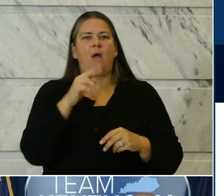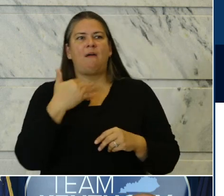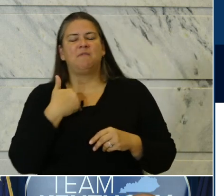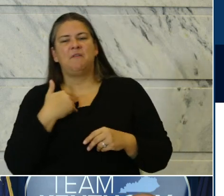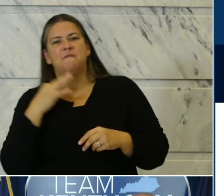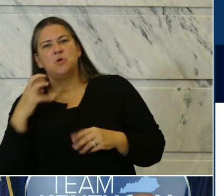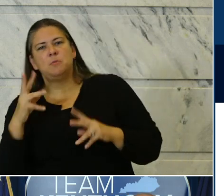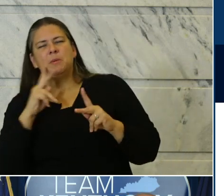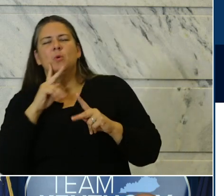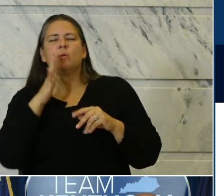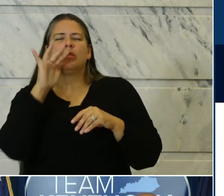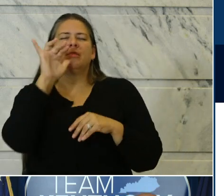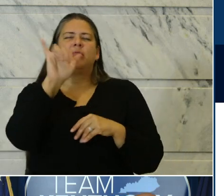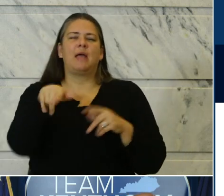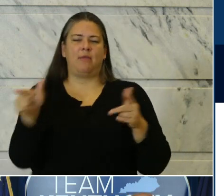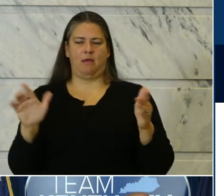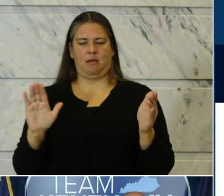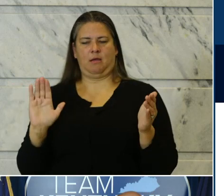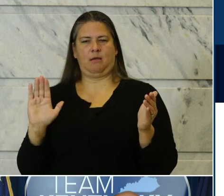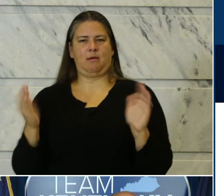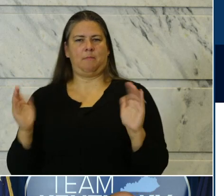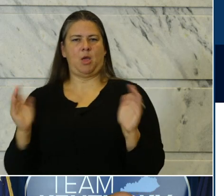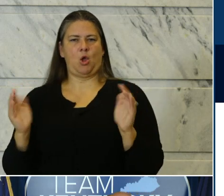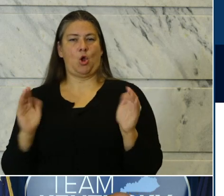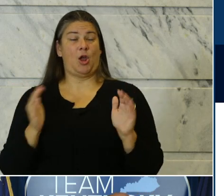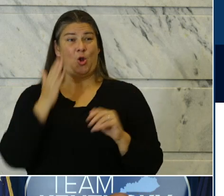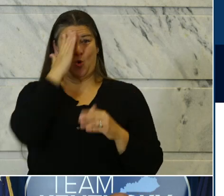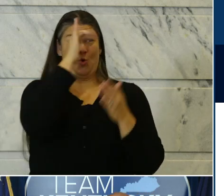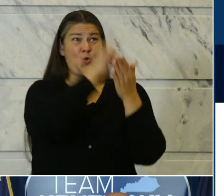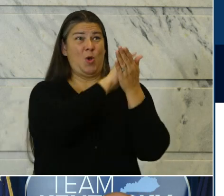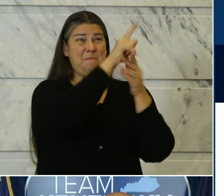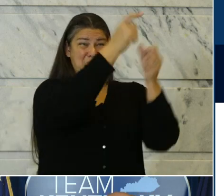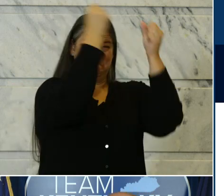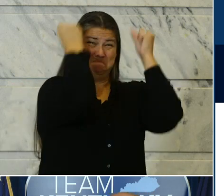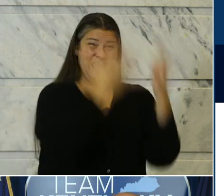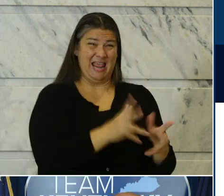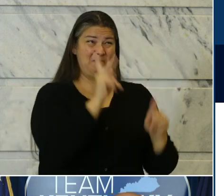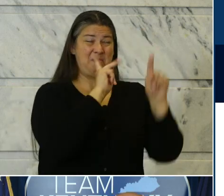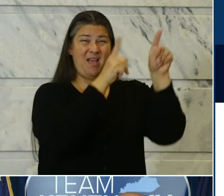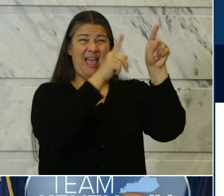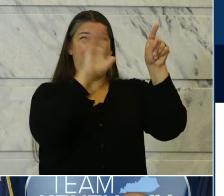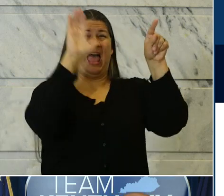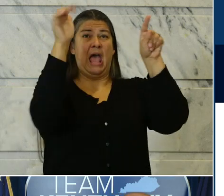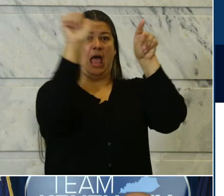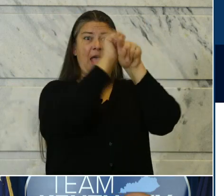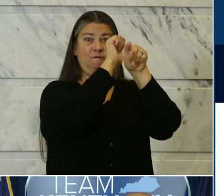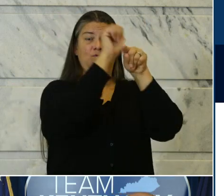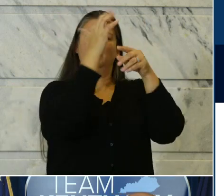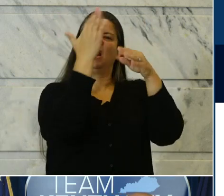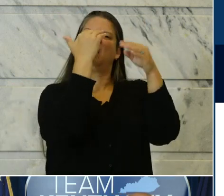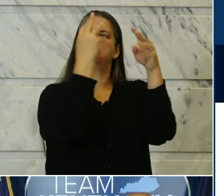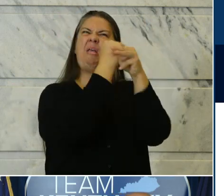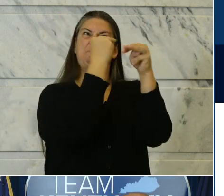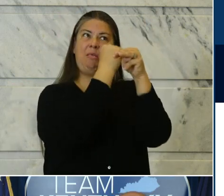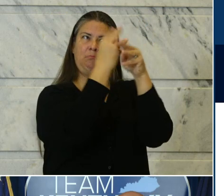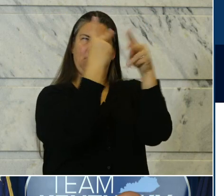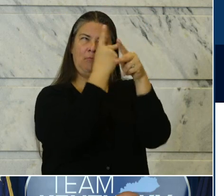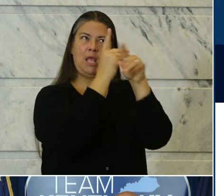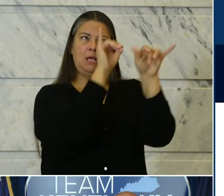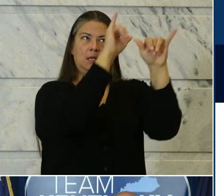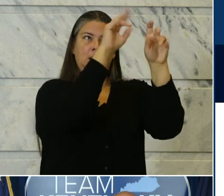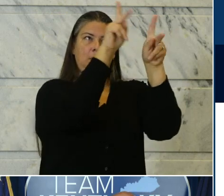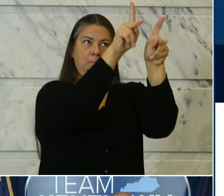line against this, we have a gentle upward slope, which means that actually over the last 4 to 6 weeks, we're losing ground. It's getting worse as we go